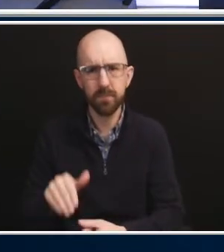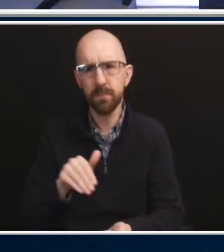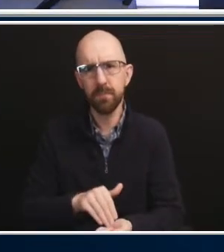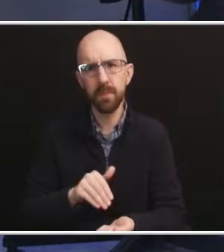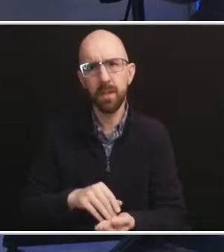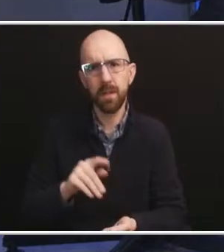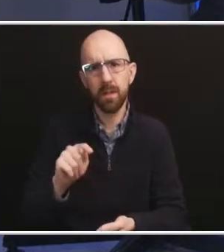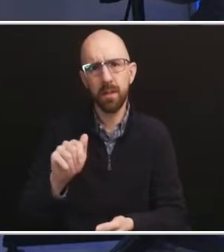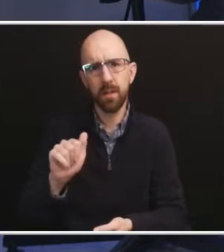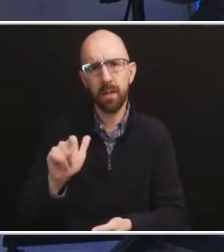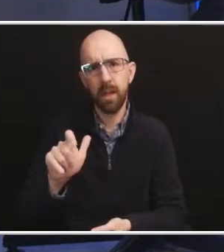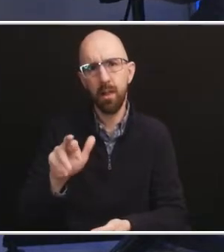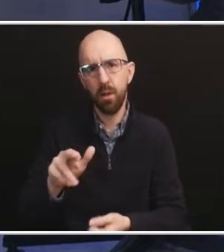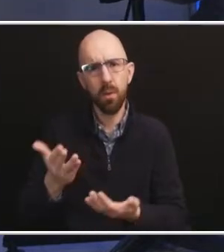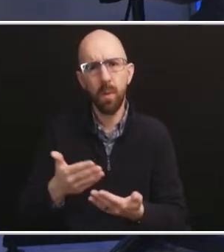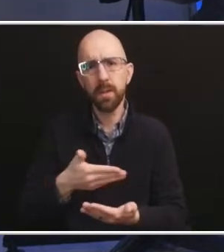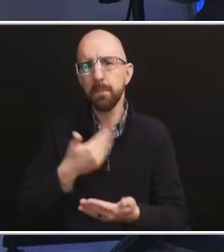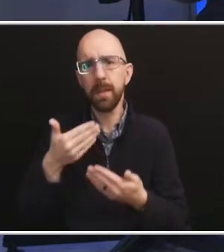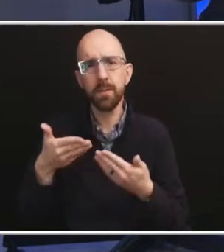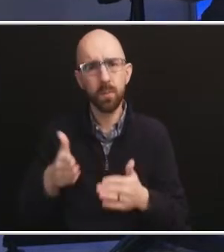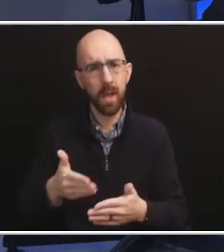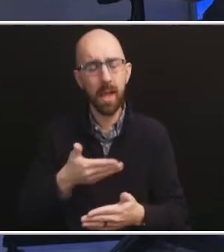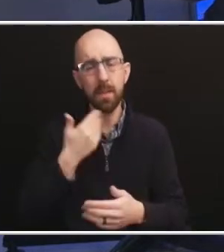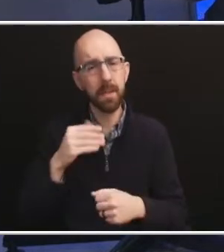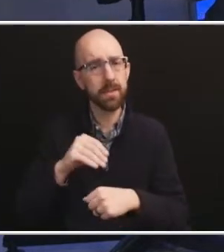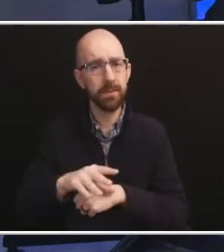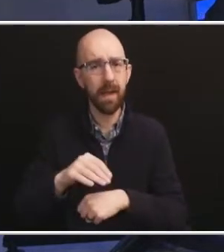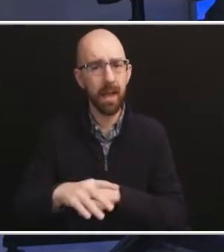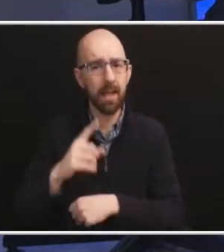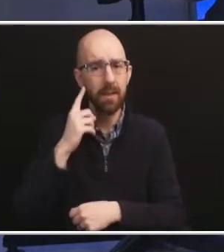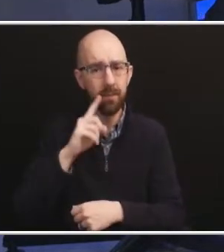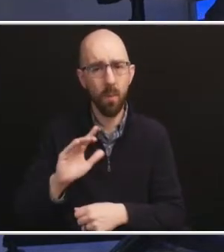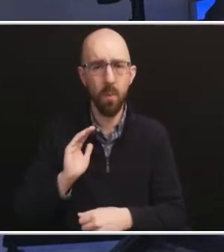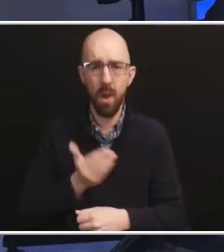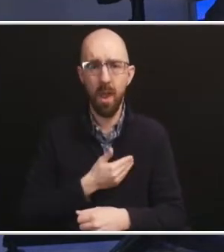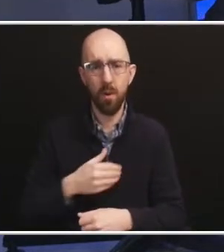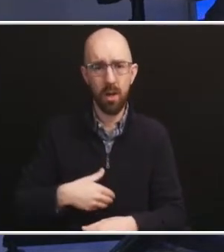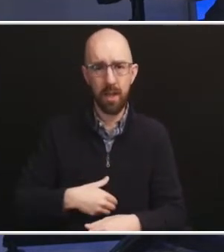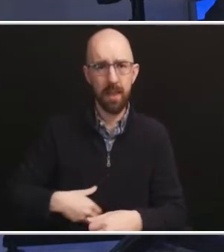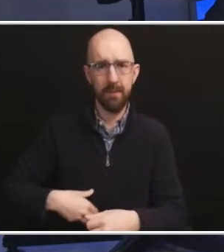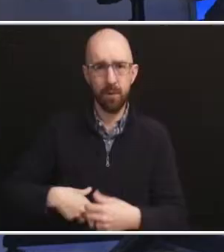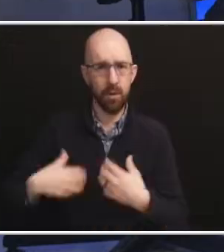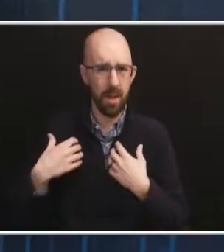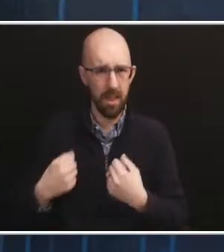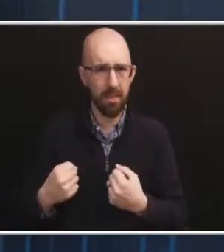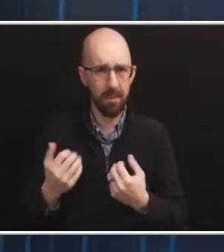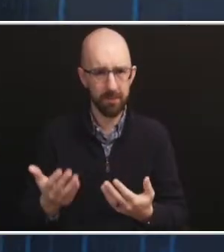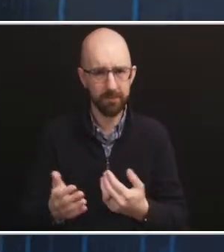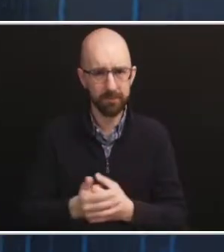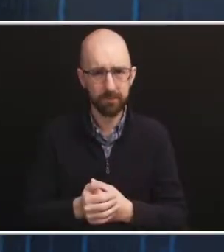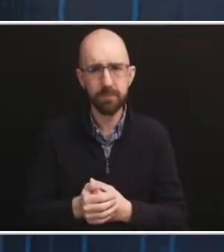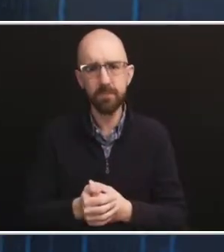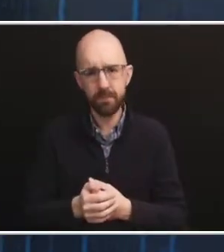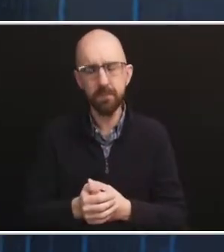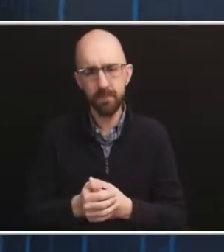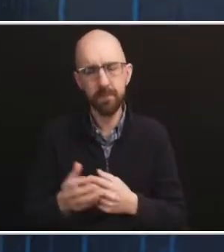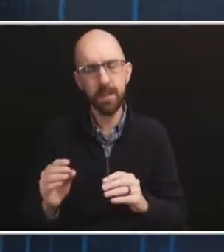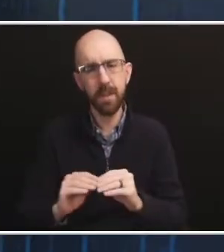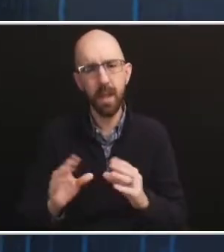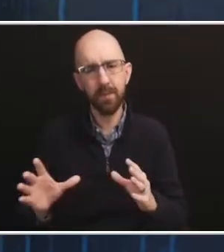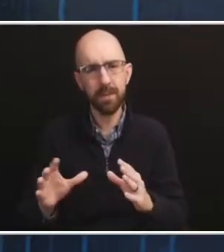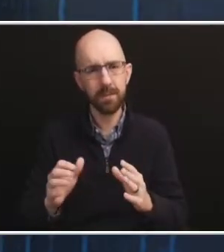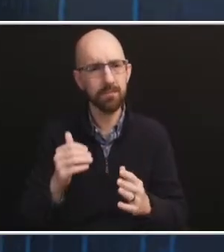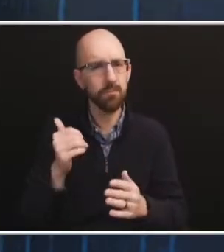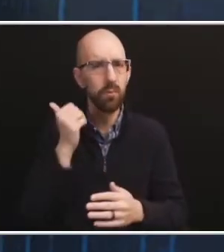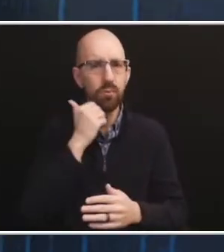best ways, some best advice you have for our liver health? I think it's obviously getting regular checkups is a